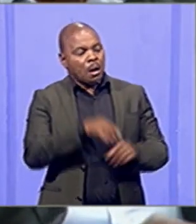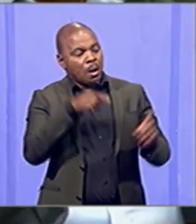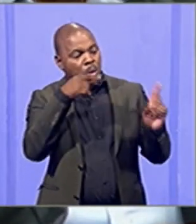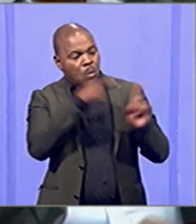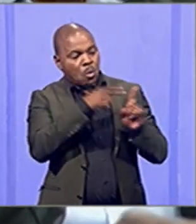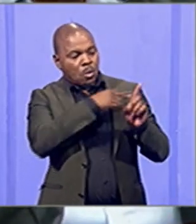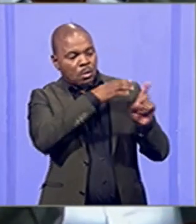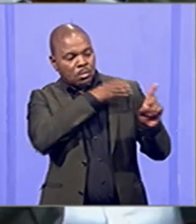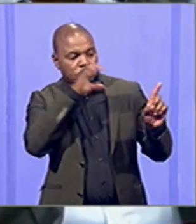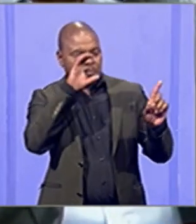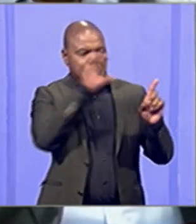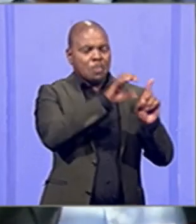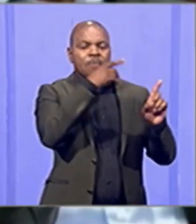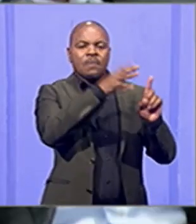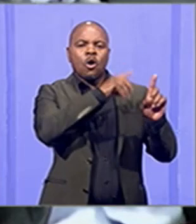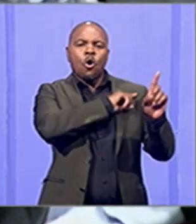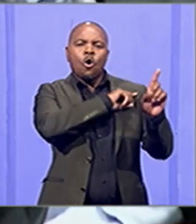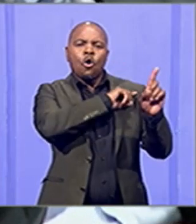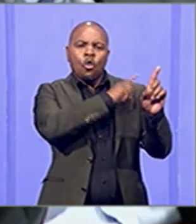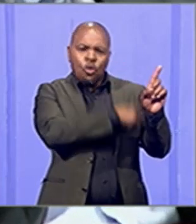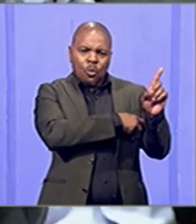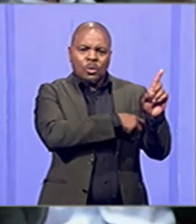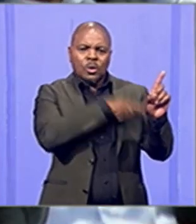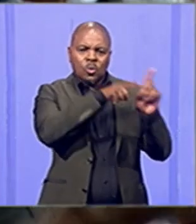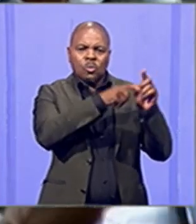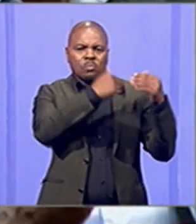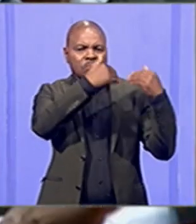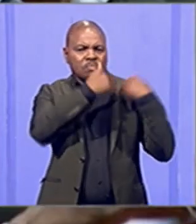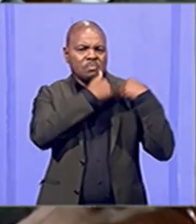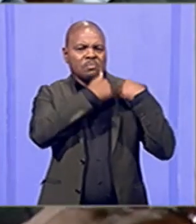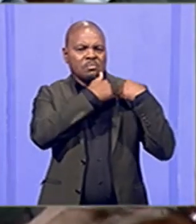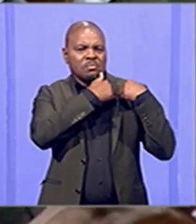the accounting authority, and there is an accounting authority,